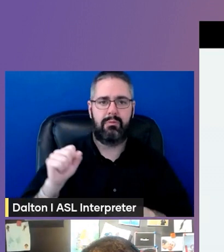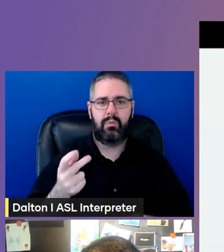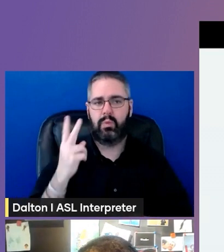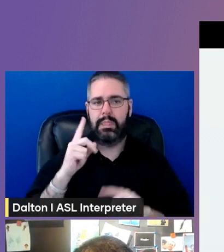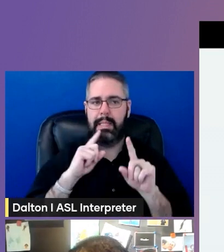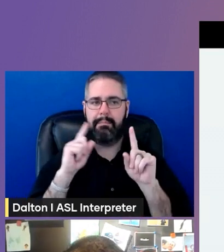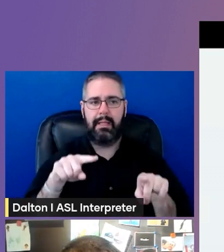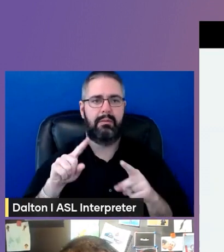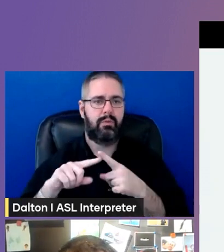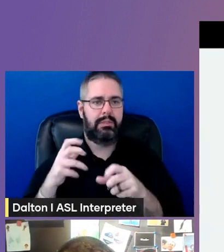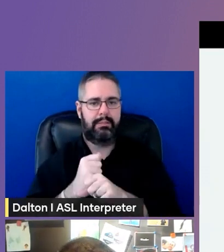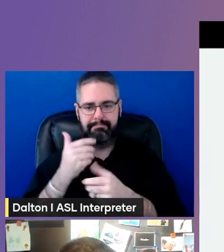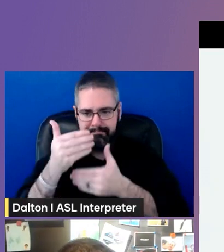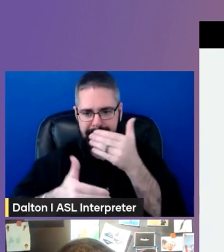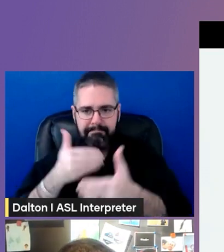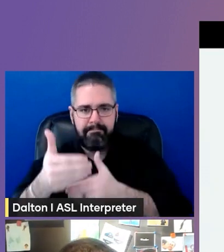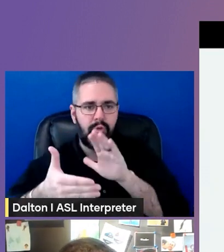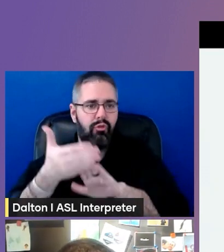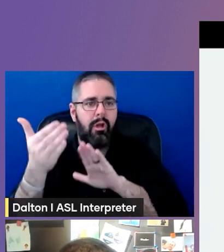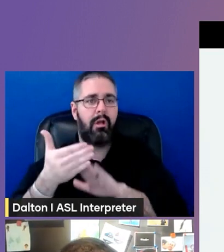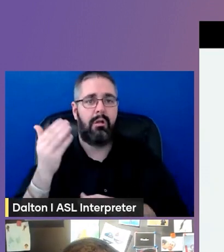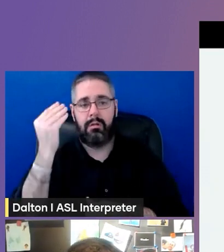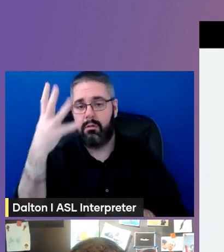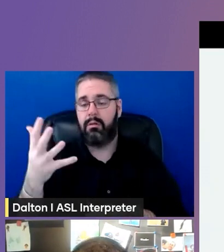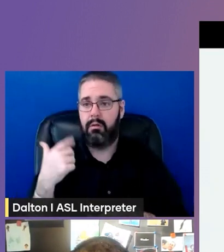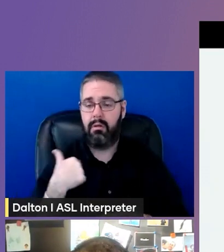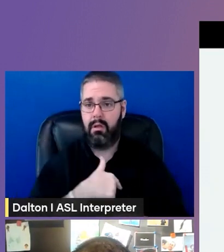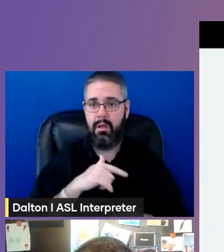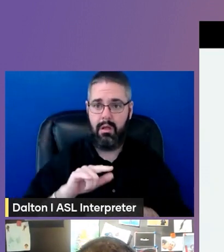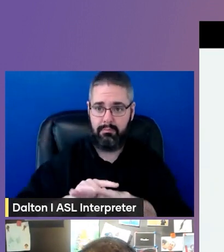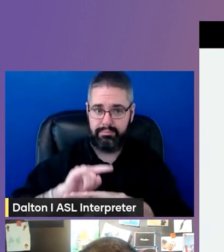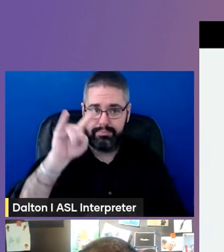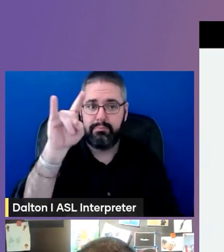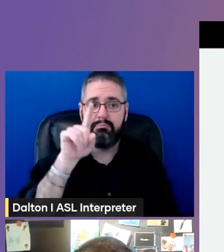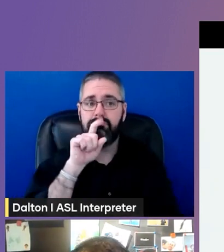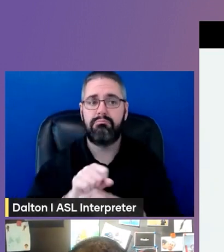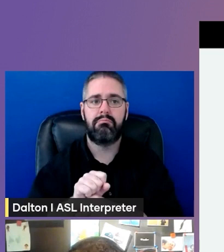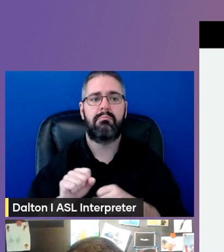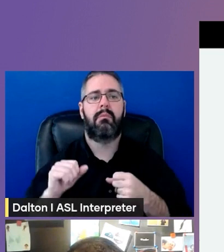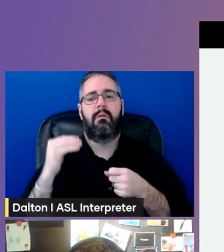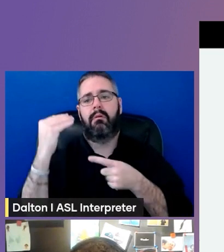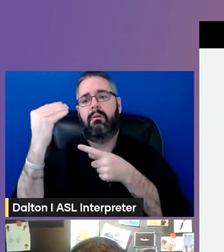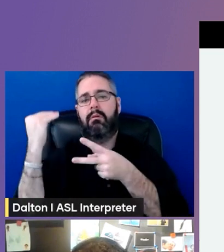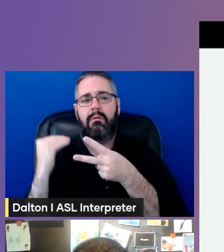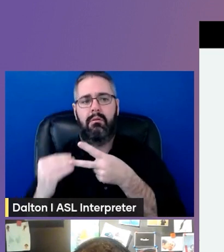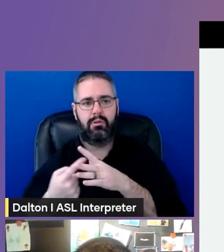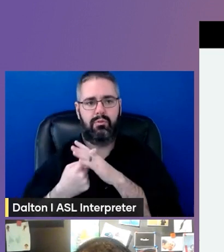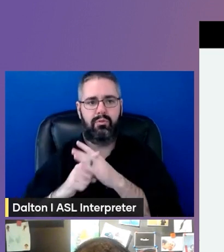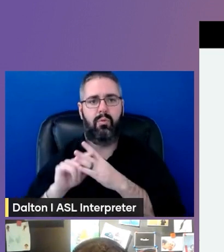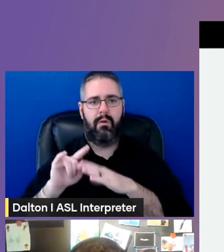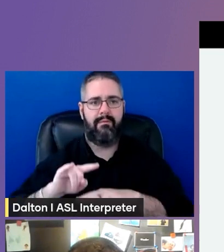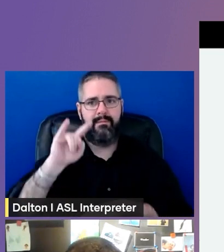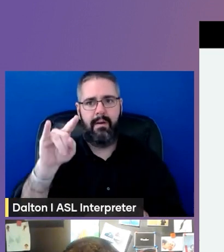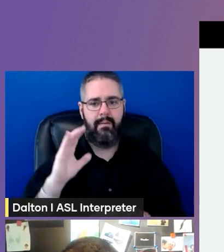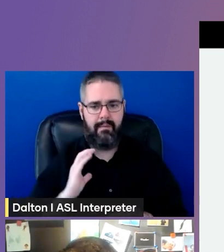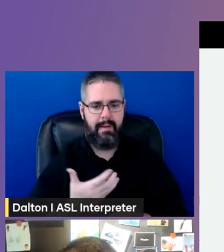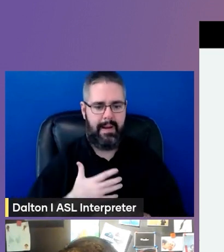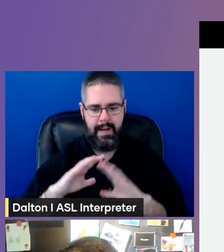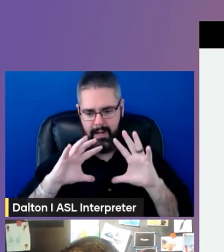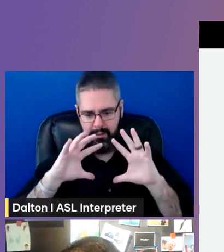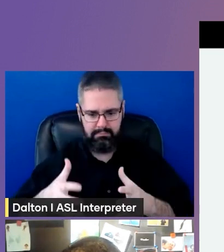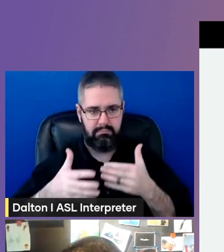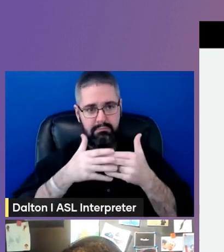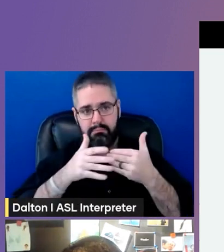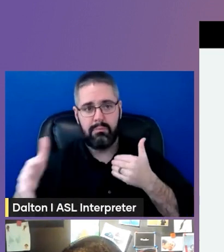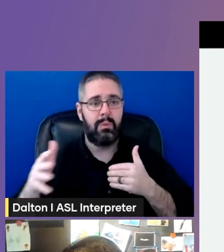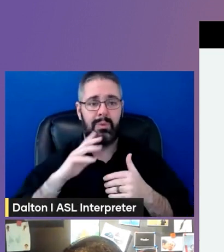to get stuff running, right? We need to declare our flight, then we need to start the flight in our formation. There is no